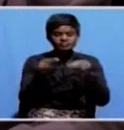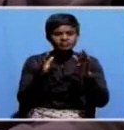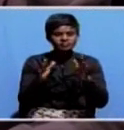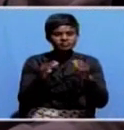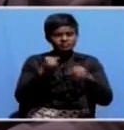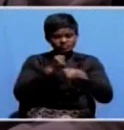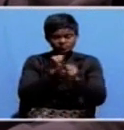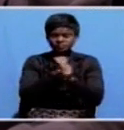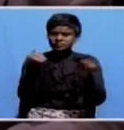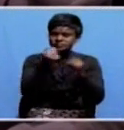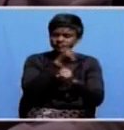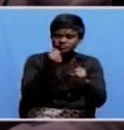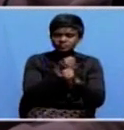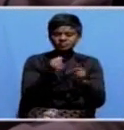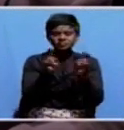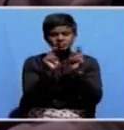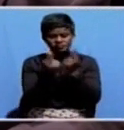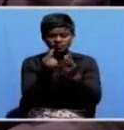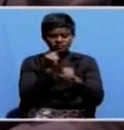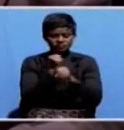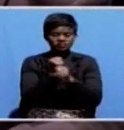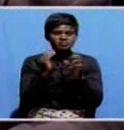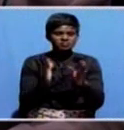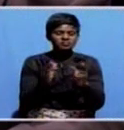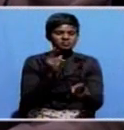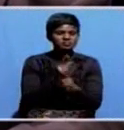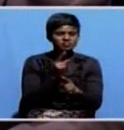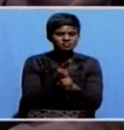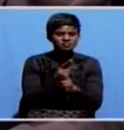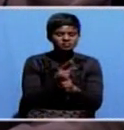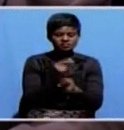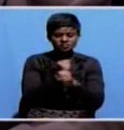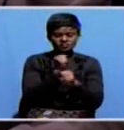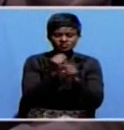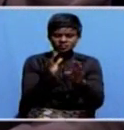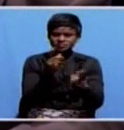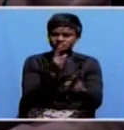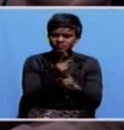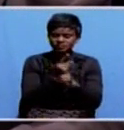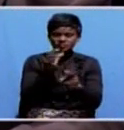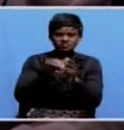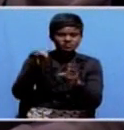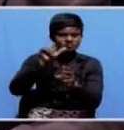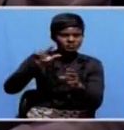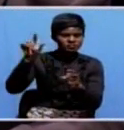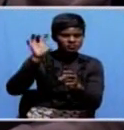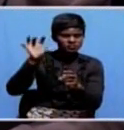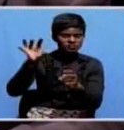trade union workers' rights, was he fighting for those workers' rights in Luapula?